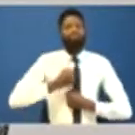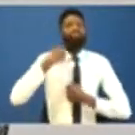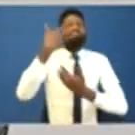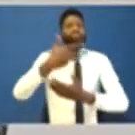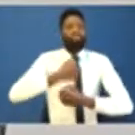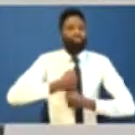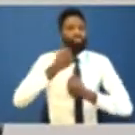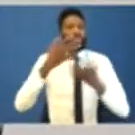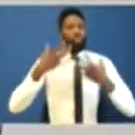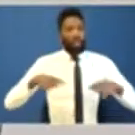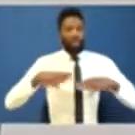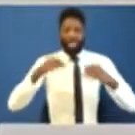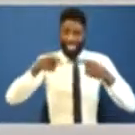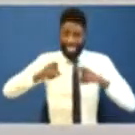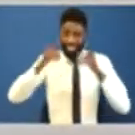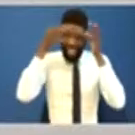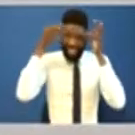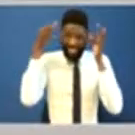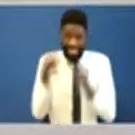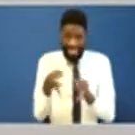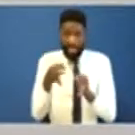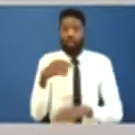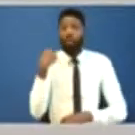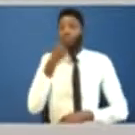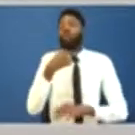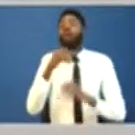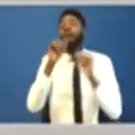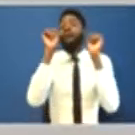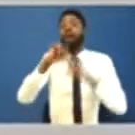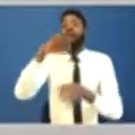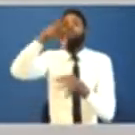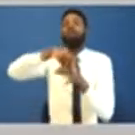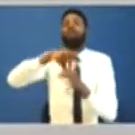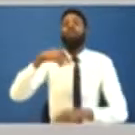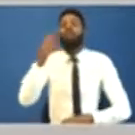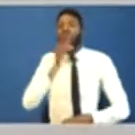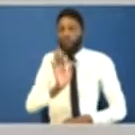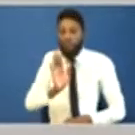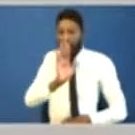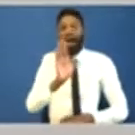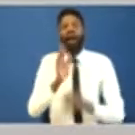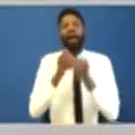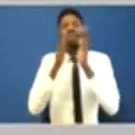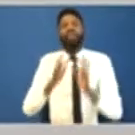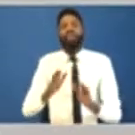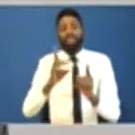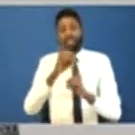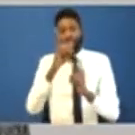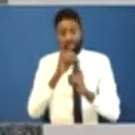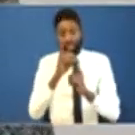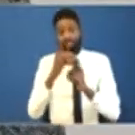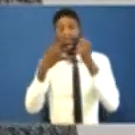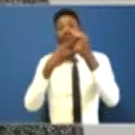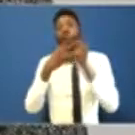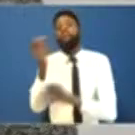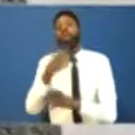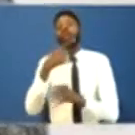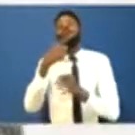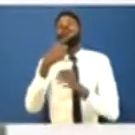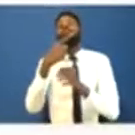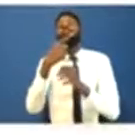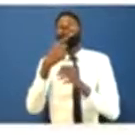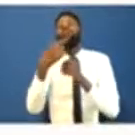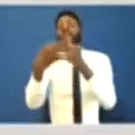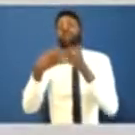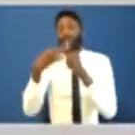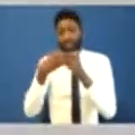people can decide who they're going to vote for who will be their leaders on august 9th i begin by saying